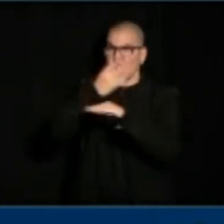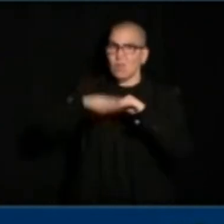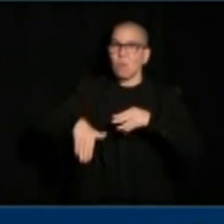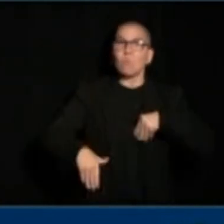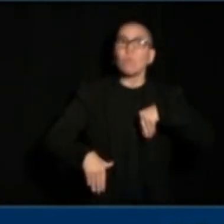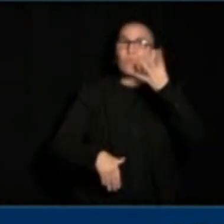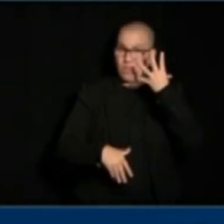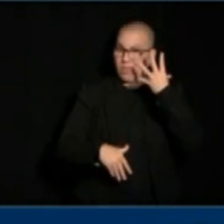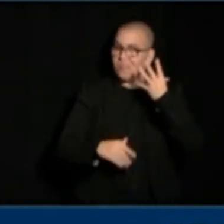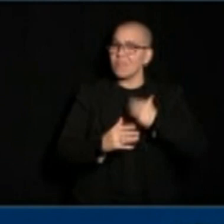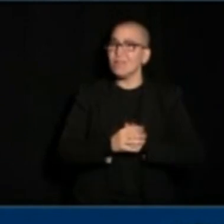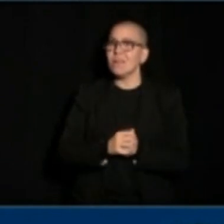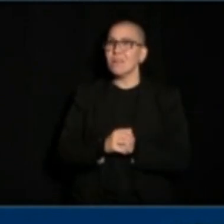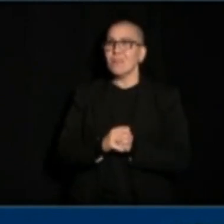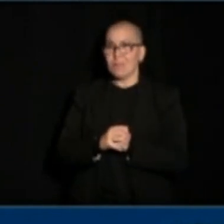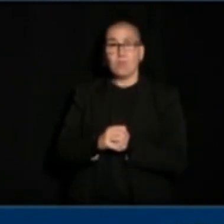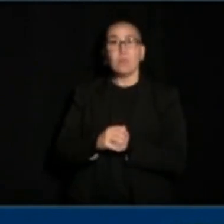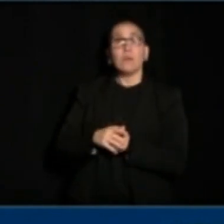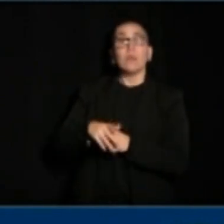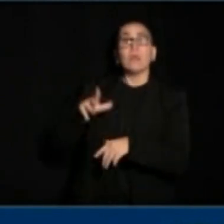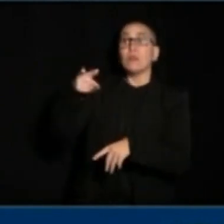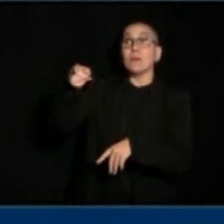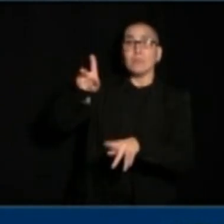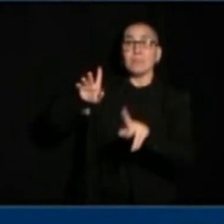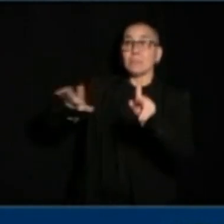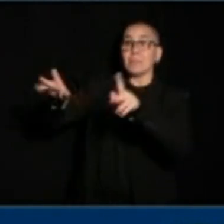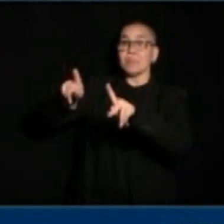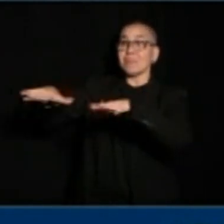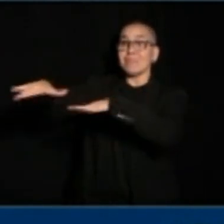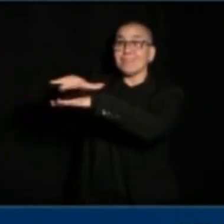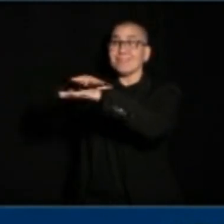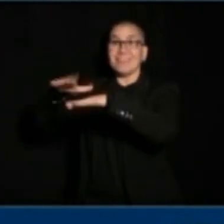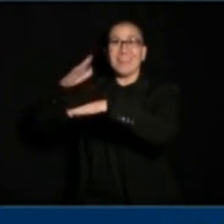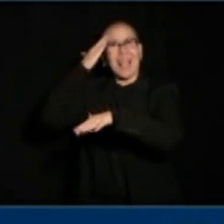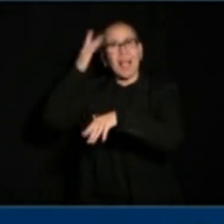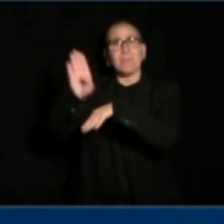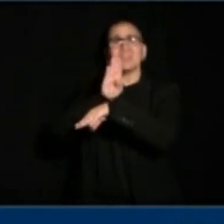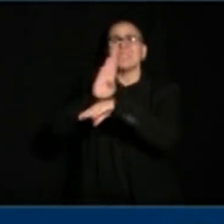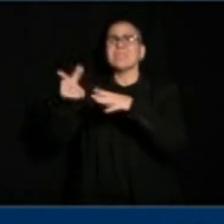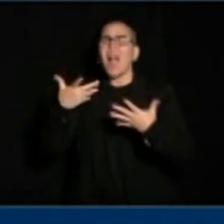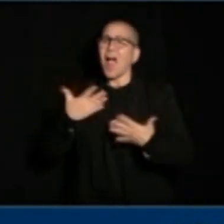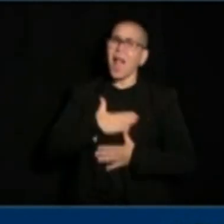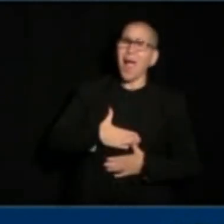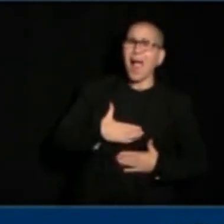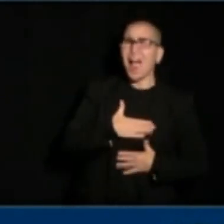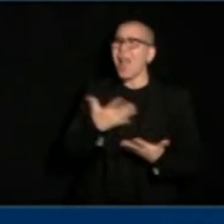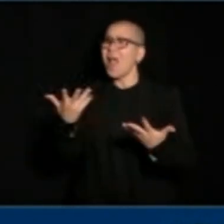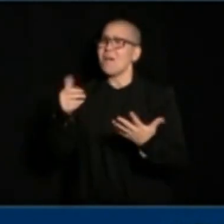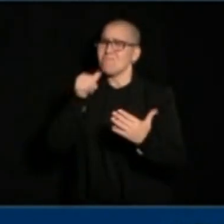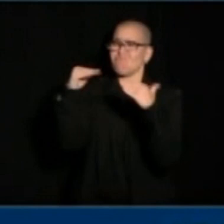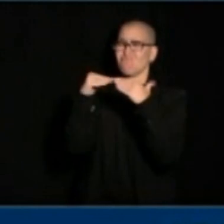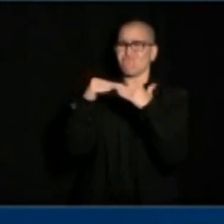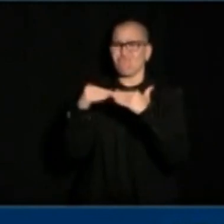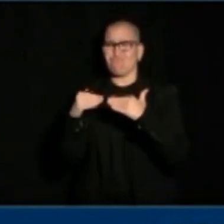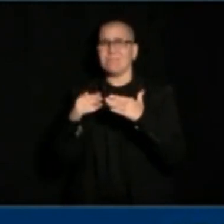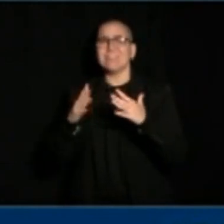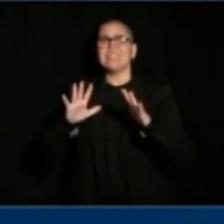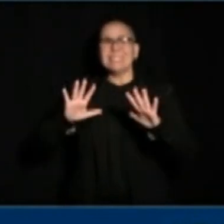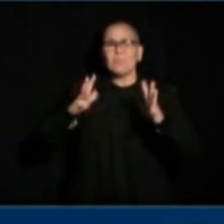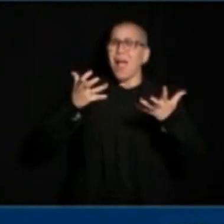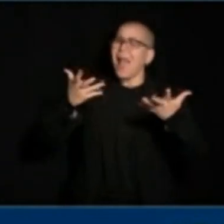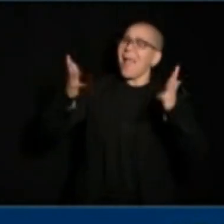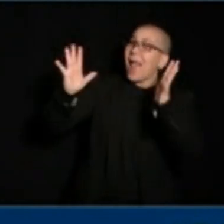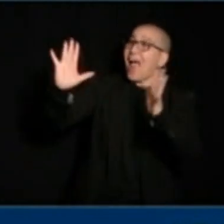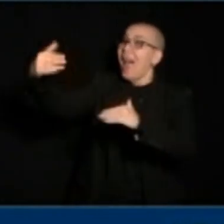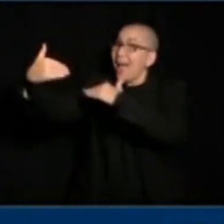that it hurts. Our hospitality industry is predicated on creating wonderful atmospheres where we're close together,